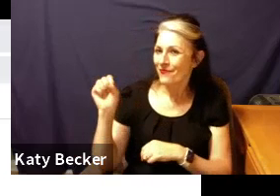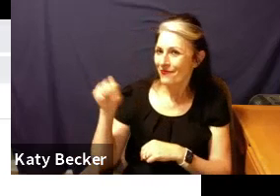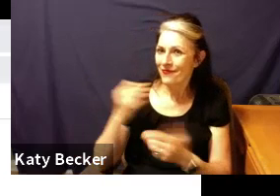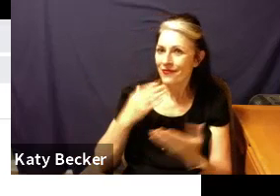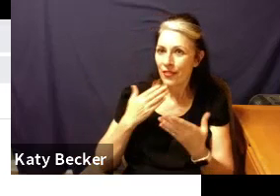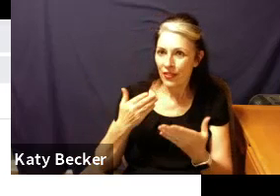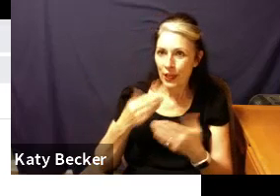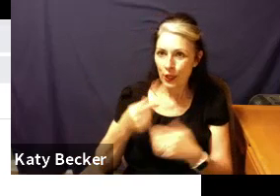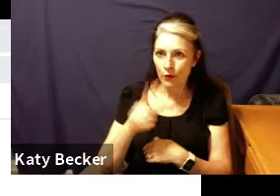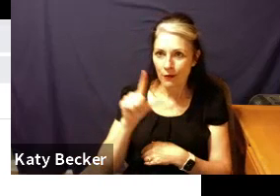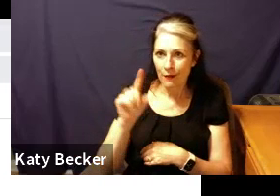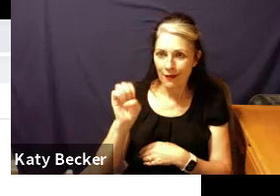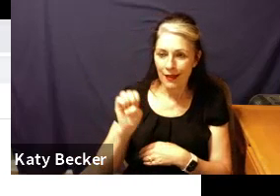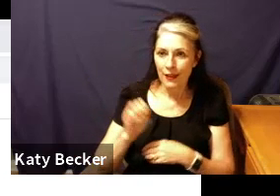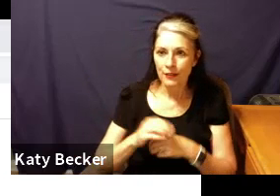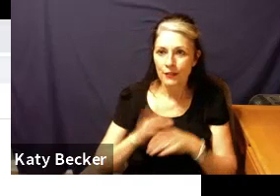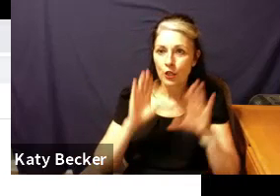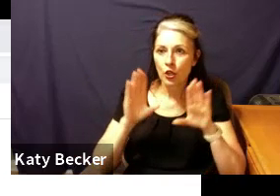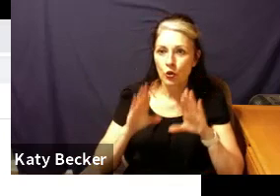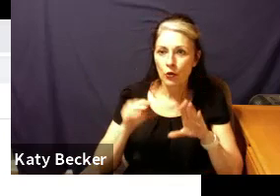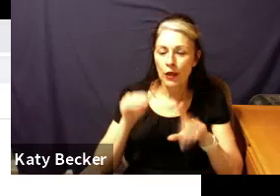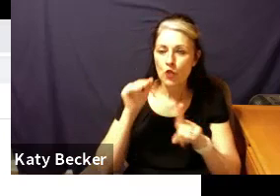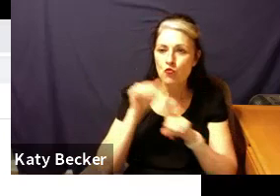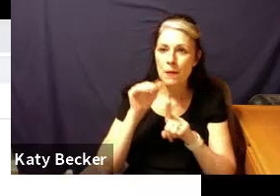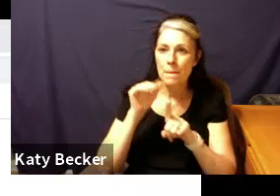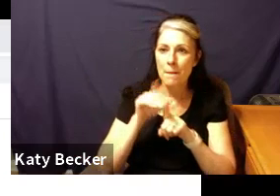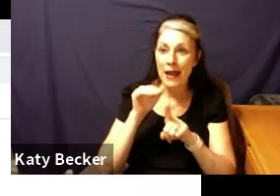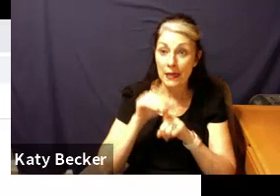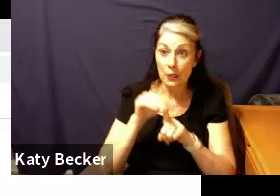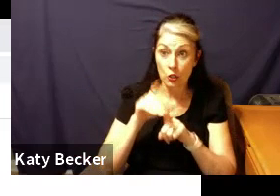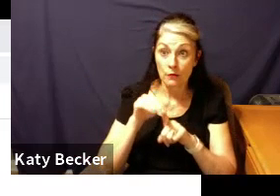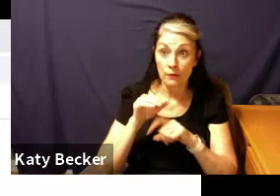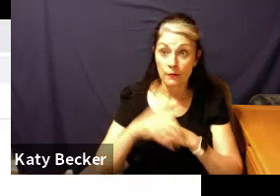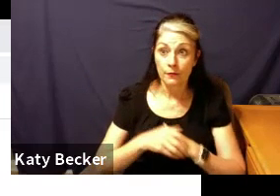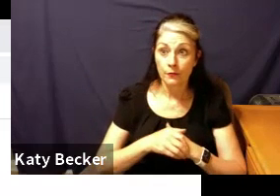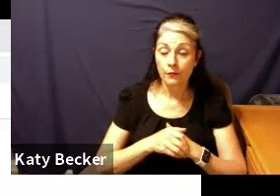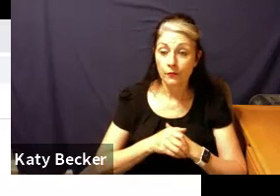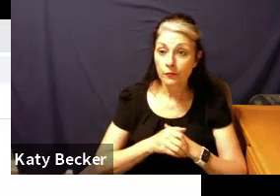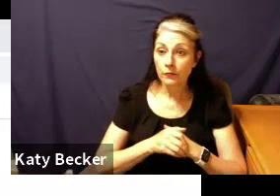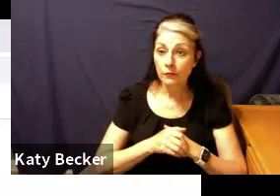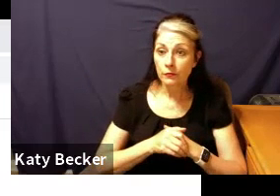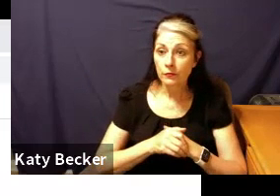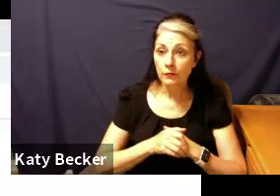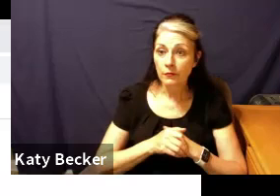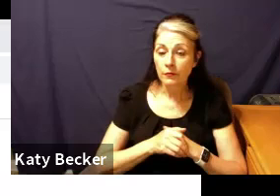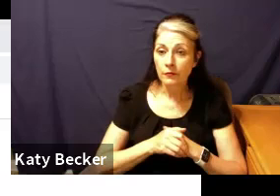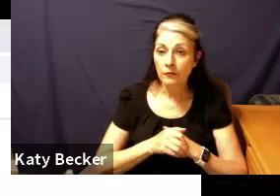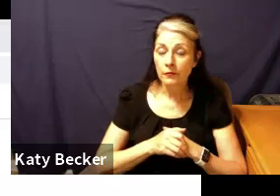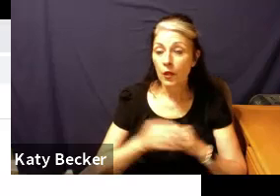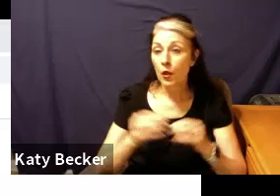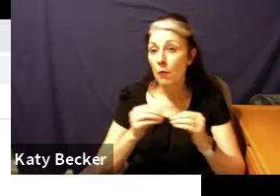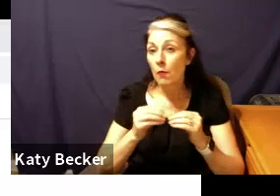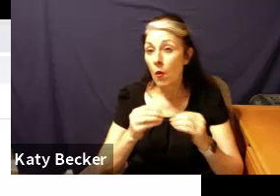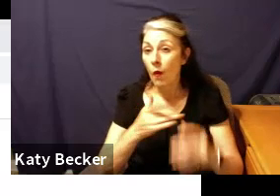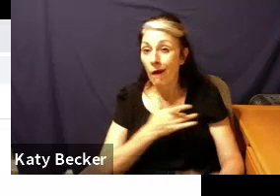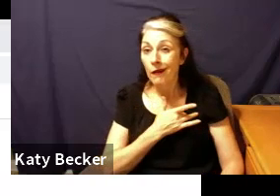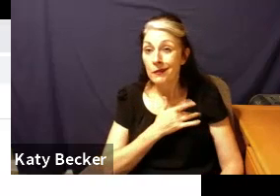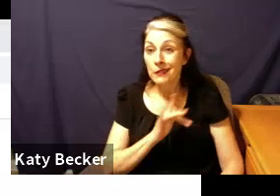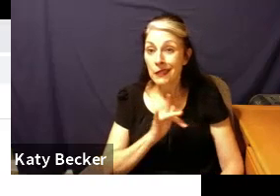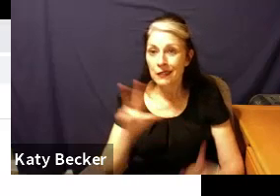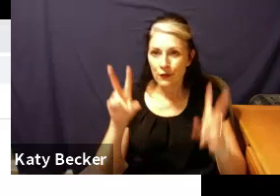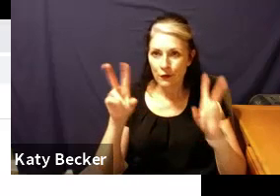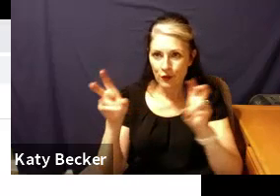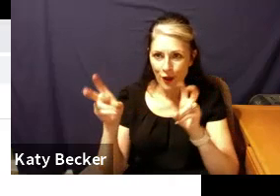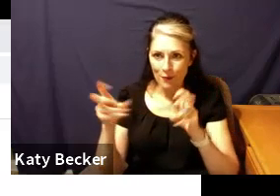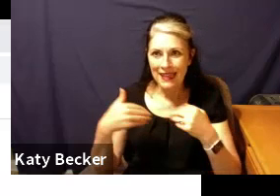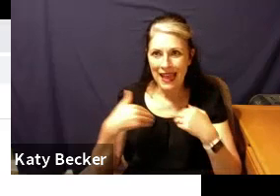you, Glay. That is a great reminder. So any of these more sensitive topics that you would like